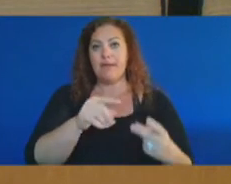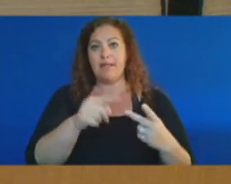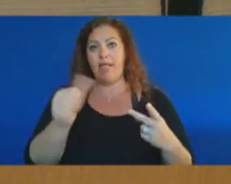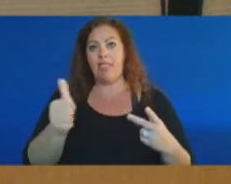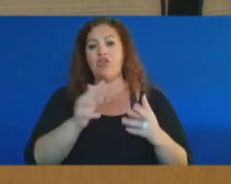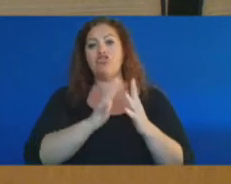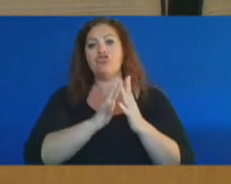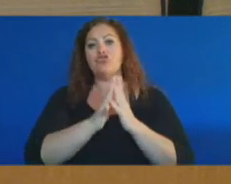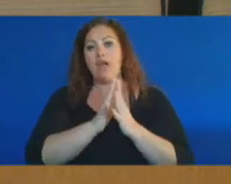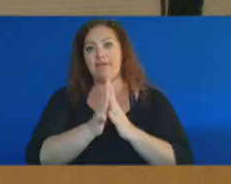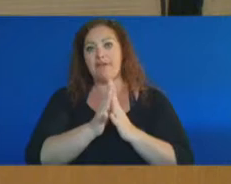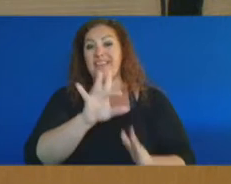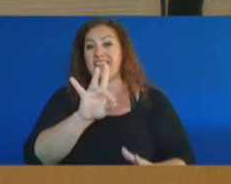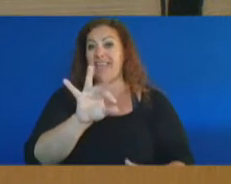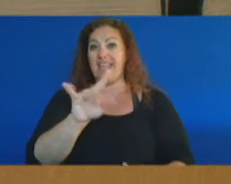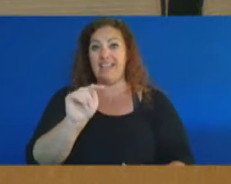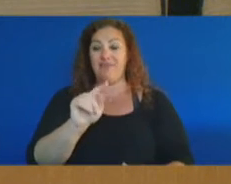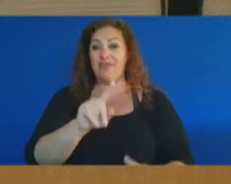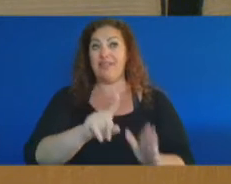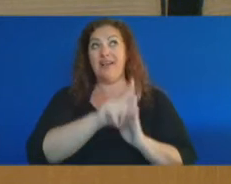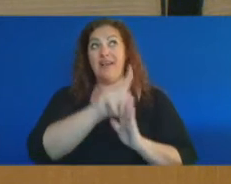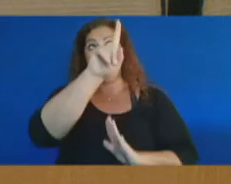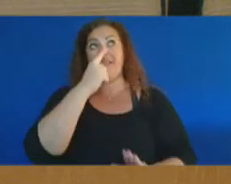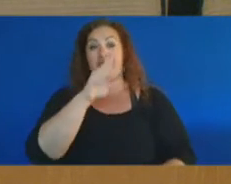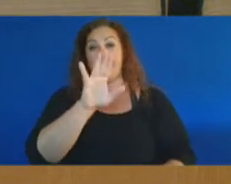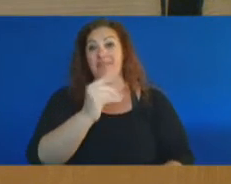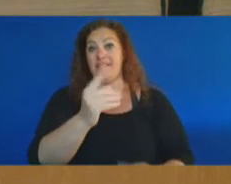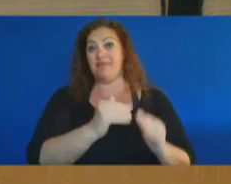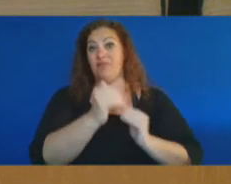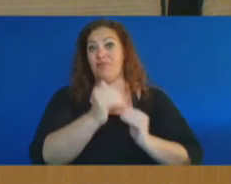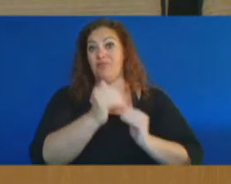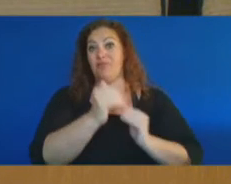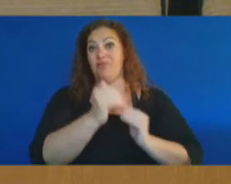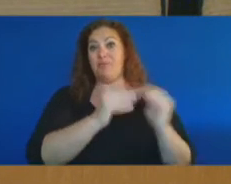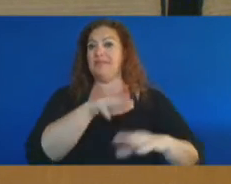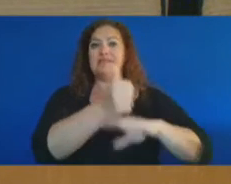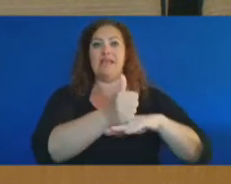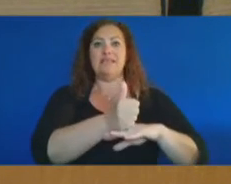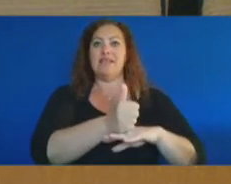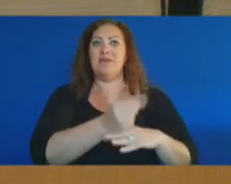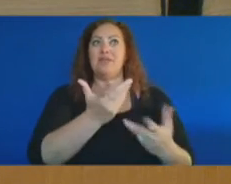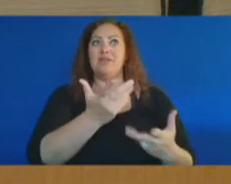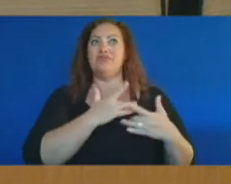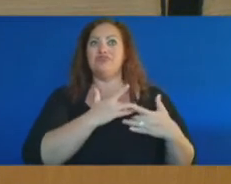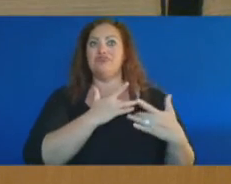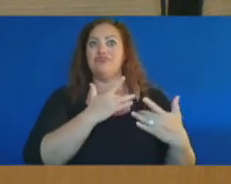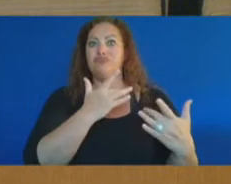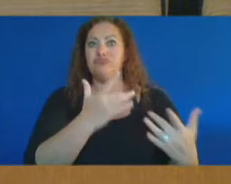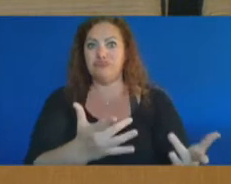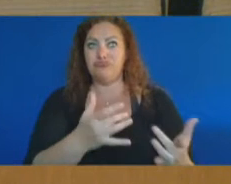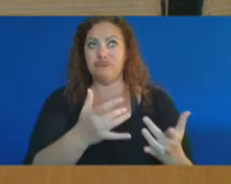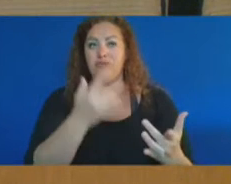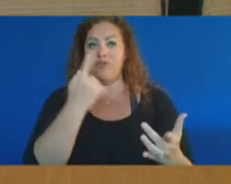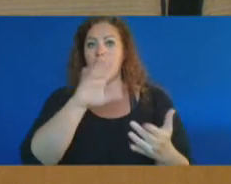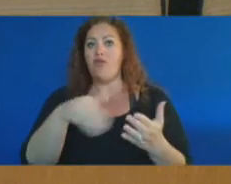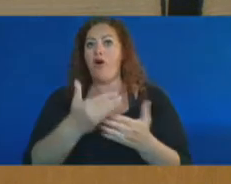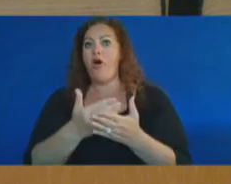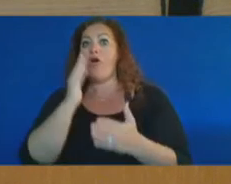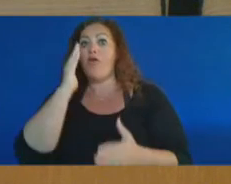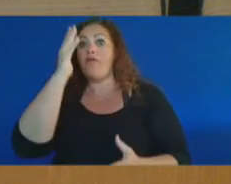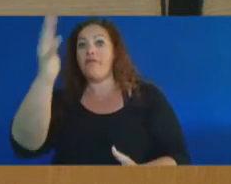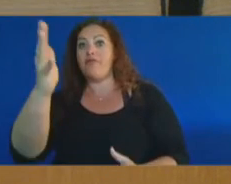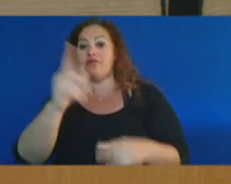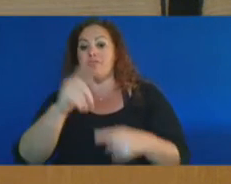80 foot height for this one building sets a trend for all future Parcels leading to